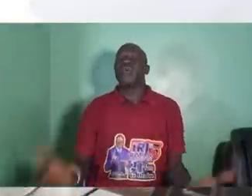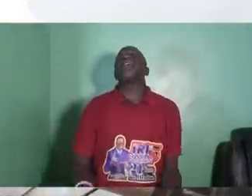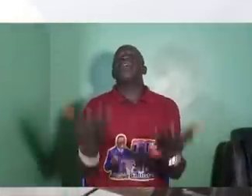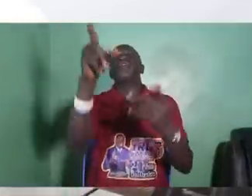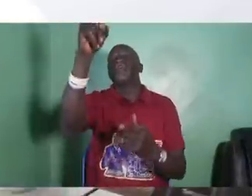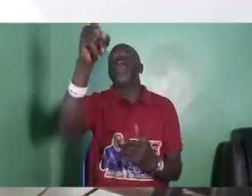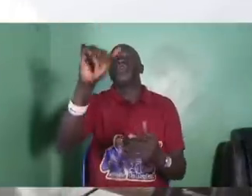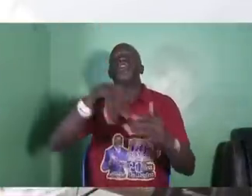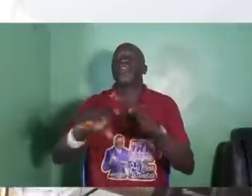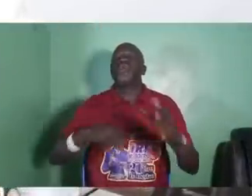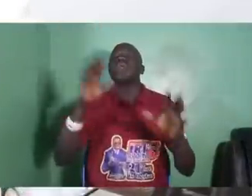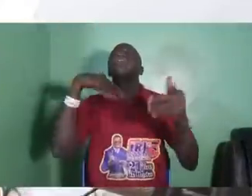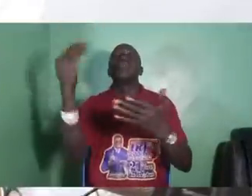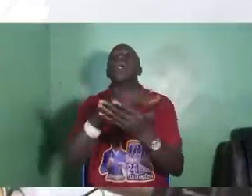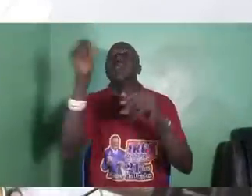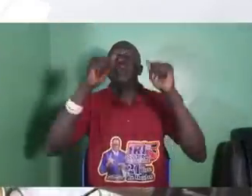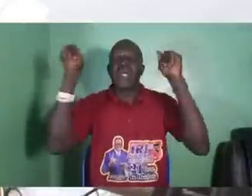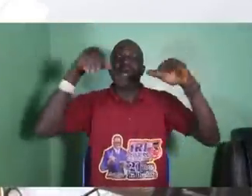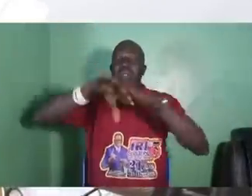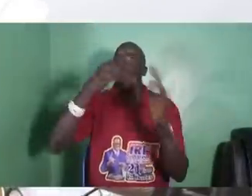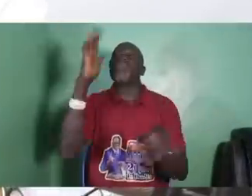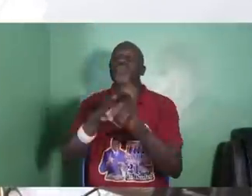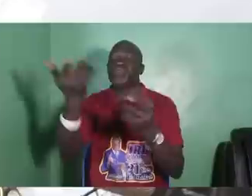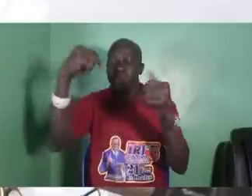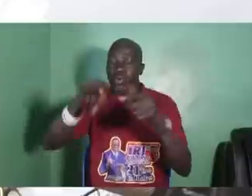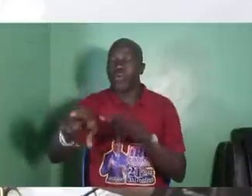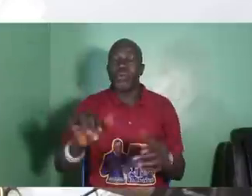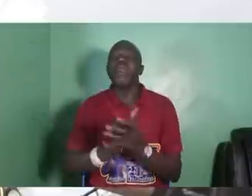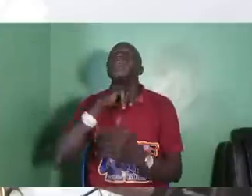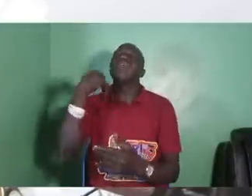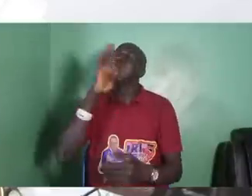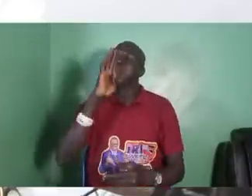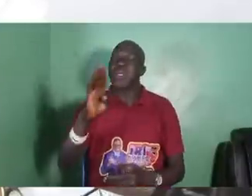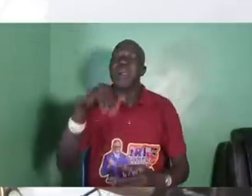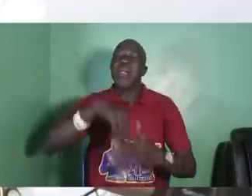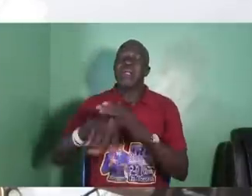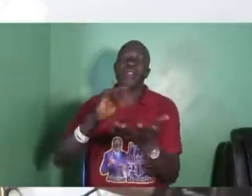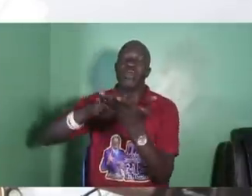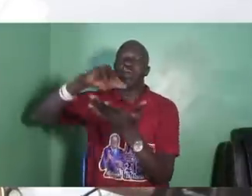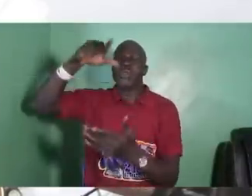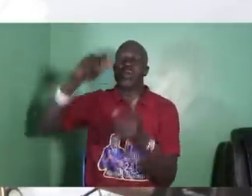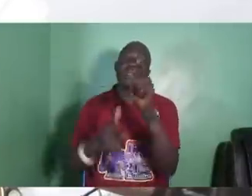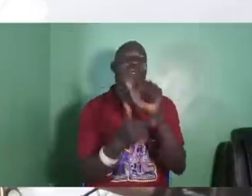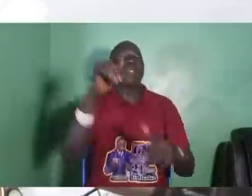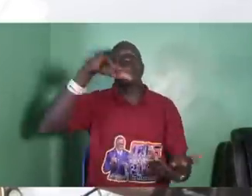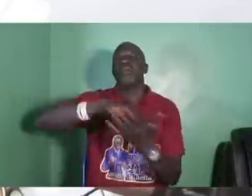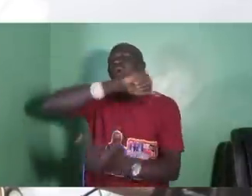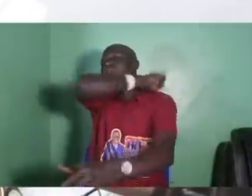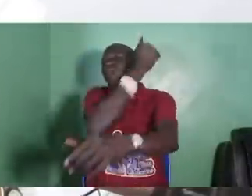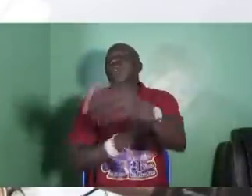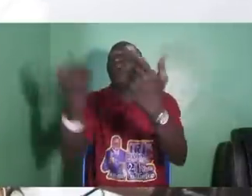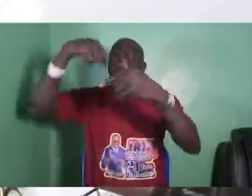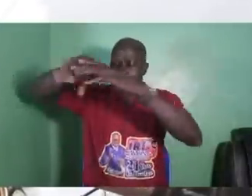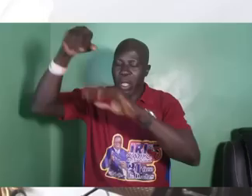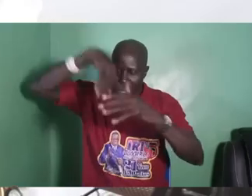it is, amen, wa kore ayo, amen, ileri asefu, amen, ben yo, amen, ogola ati ase oke, we are